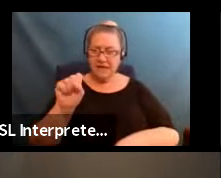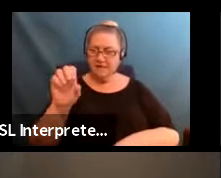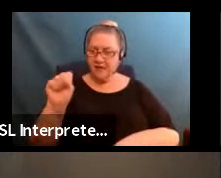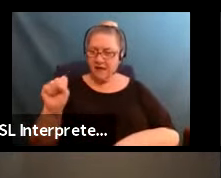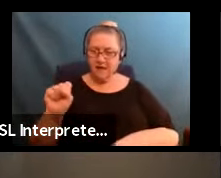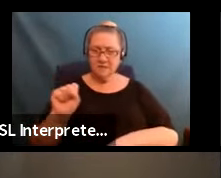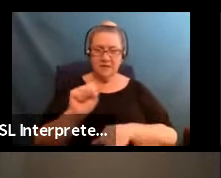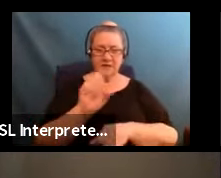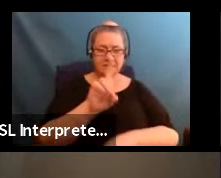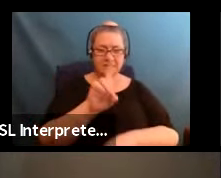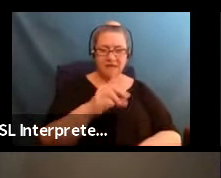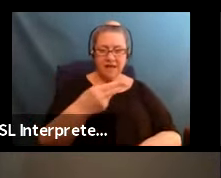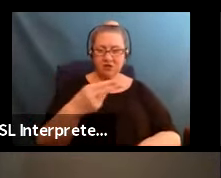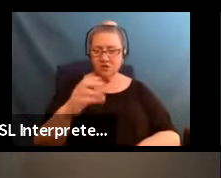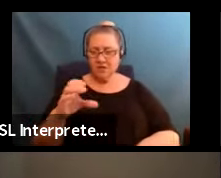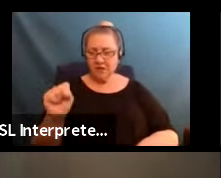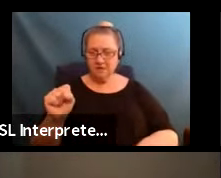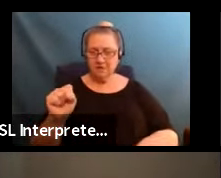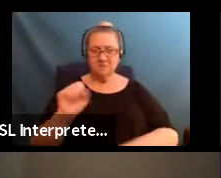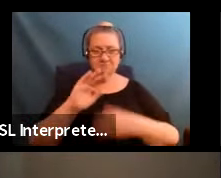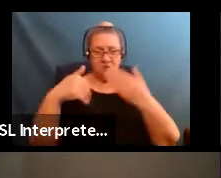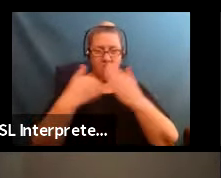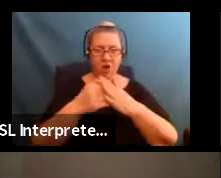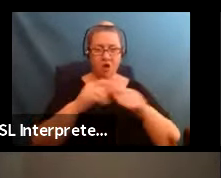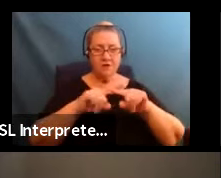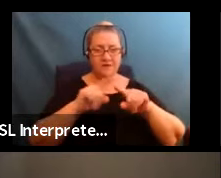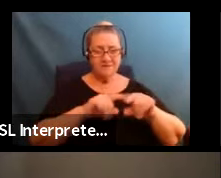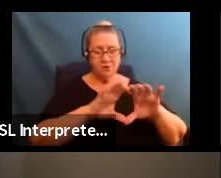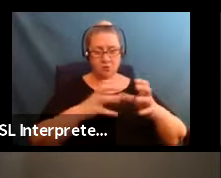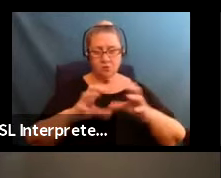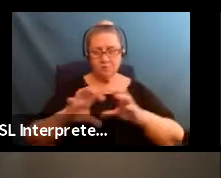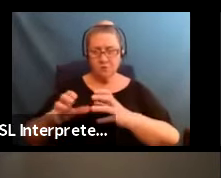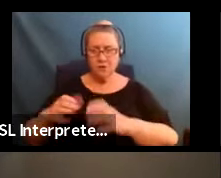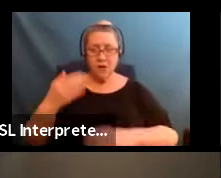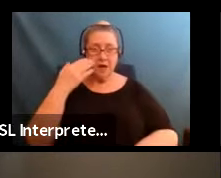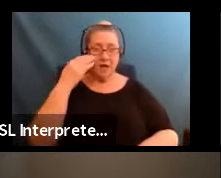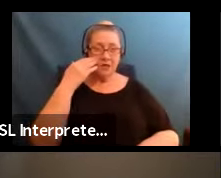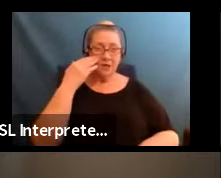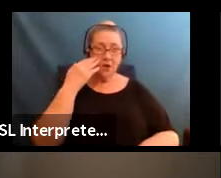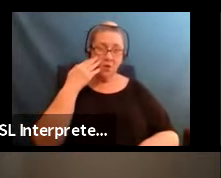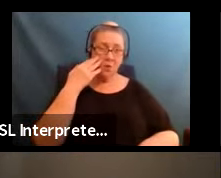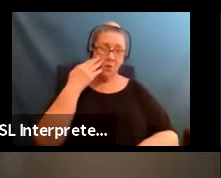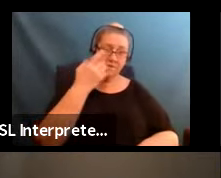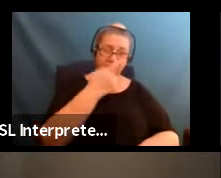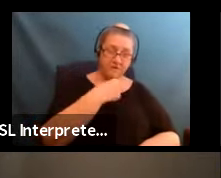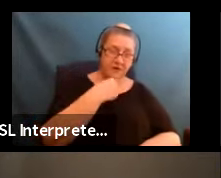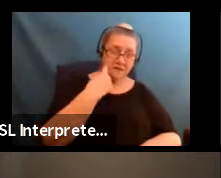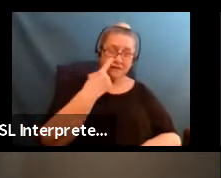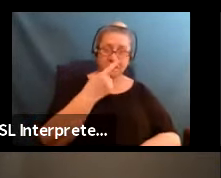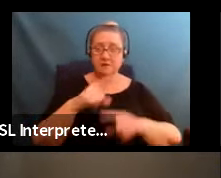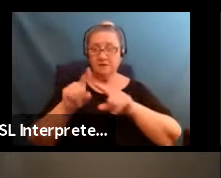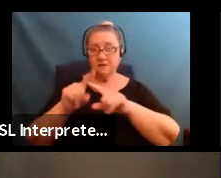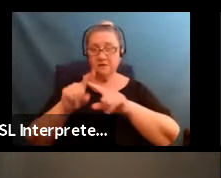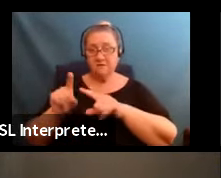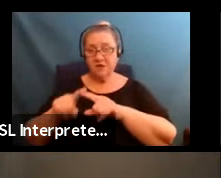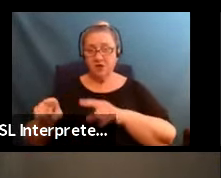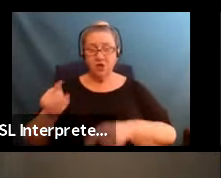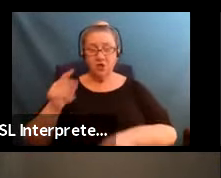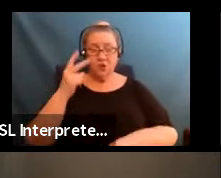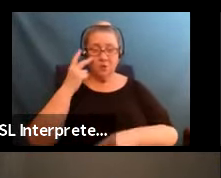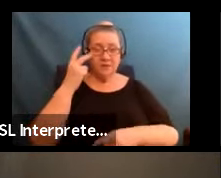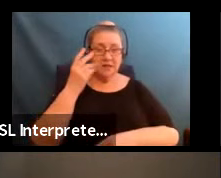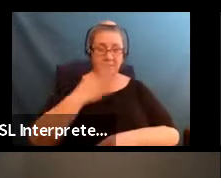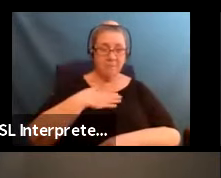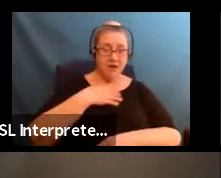with DHCS. This is not, I know where the face is and you're always hearing my voice and you're hearing Blue Shield's voice, but